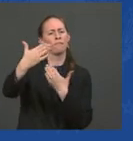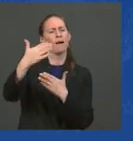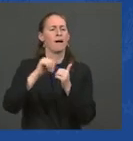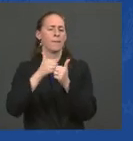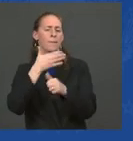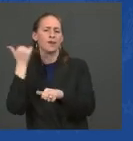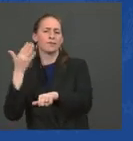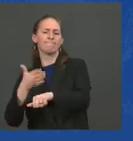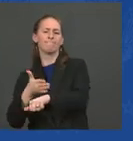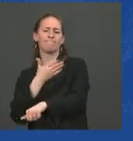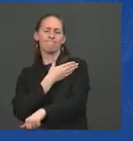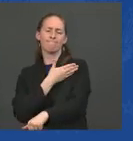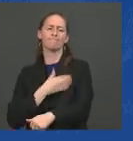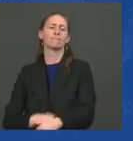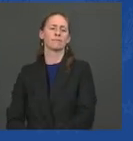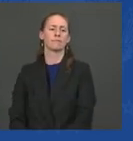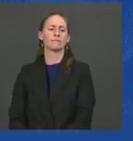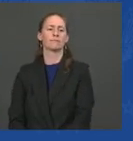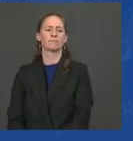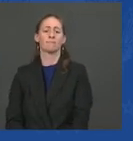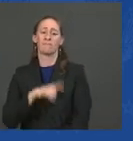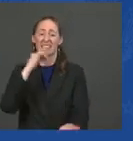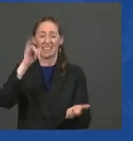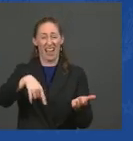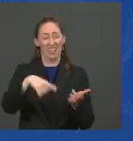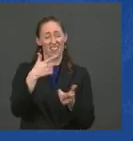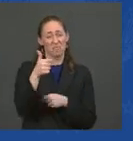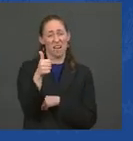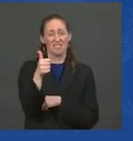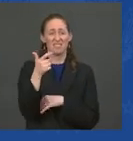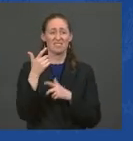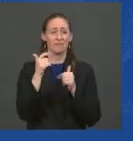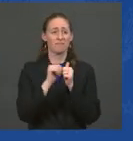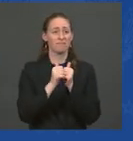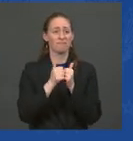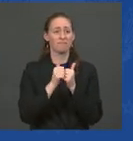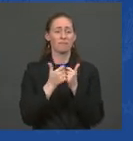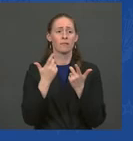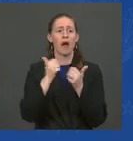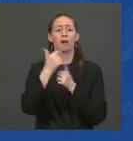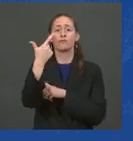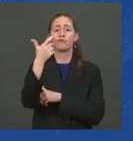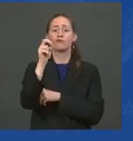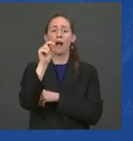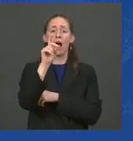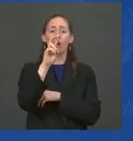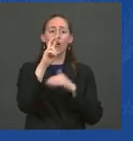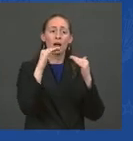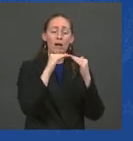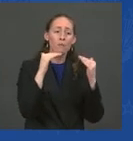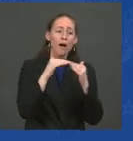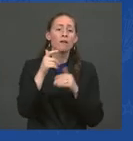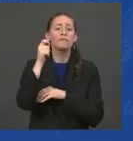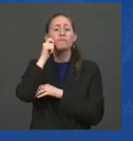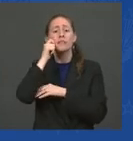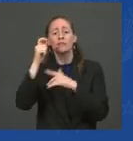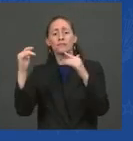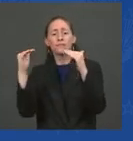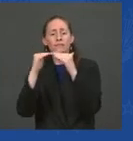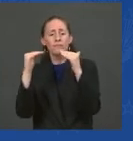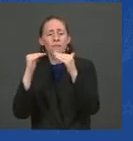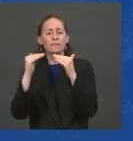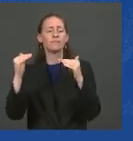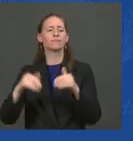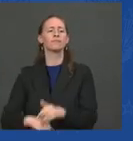We make the best case for gender equality, racial justice and equity, religious